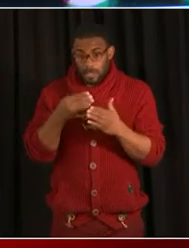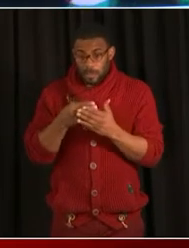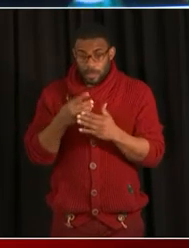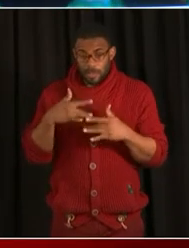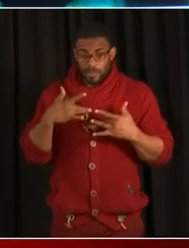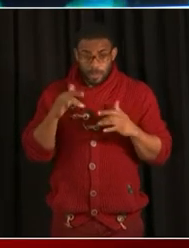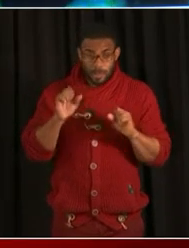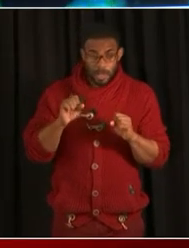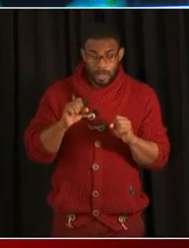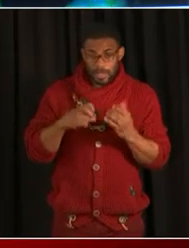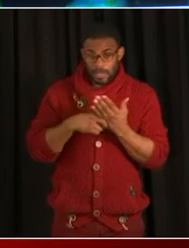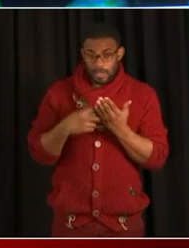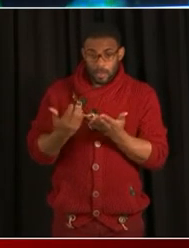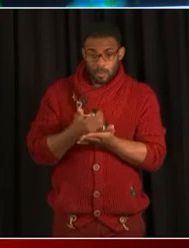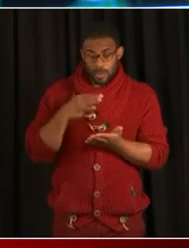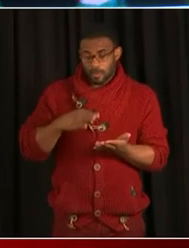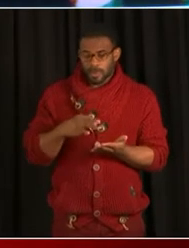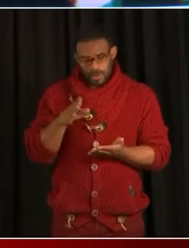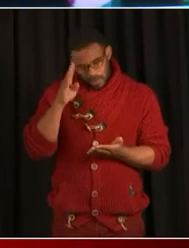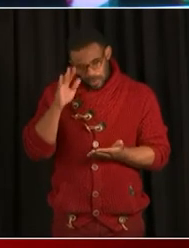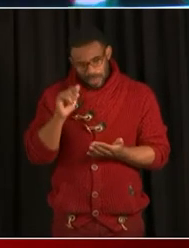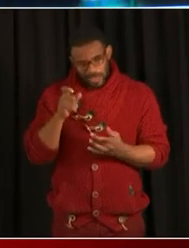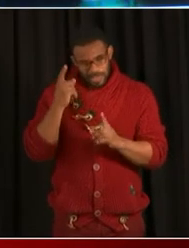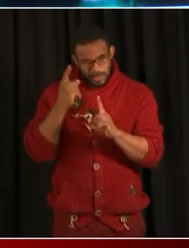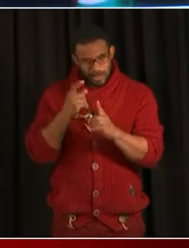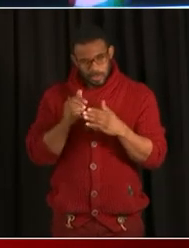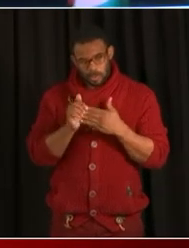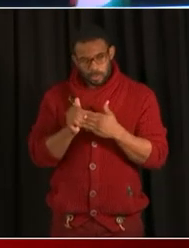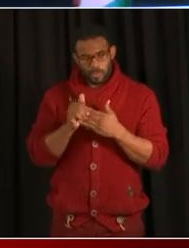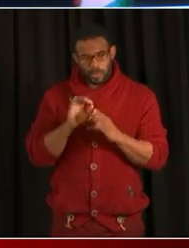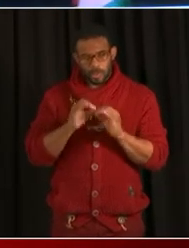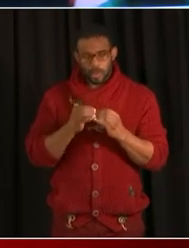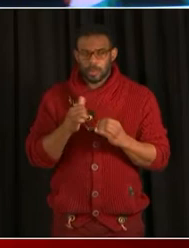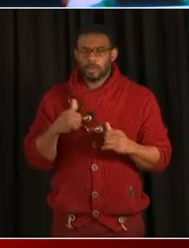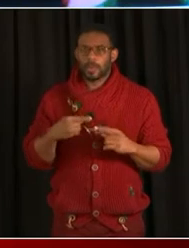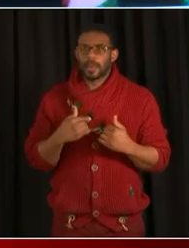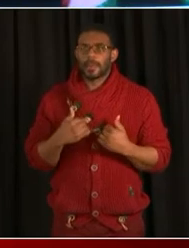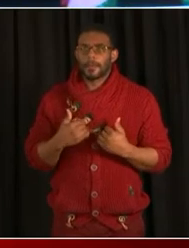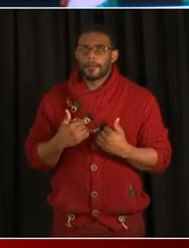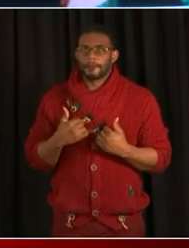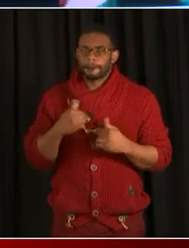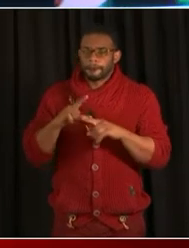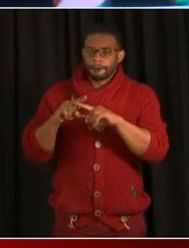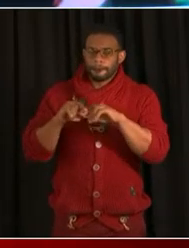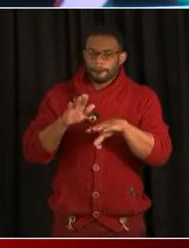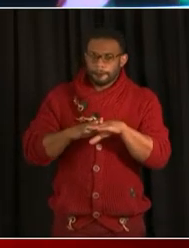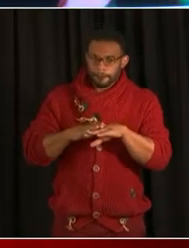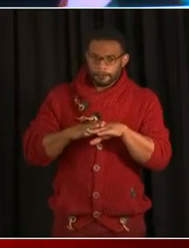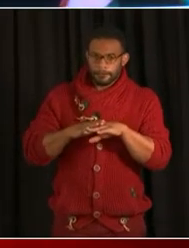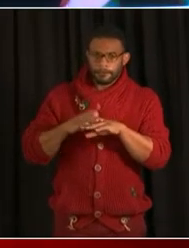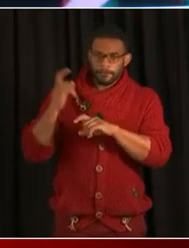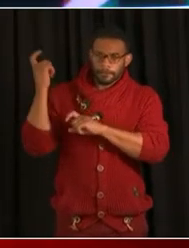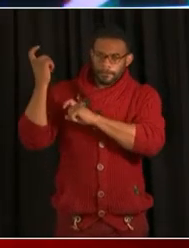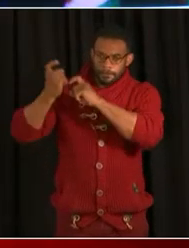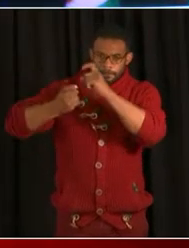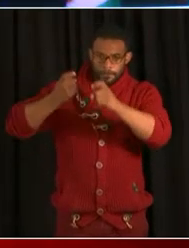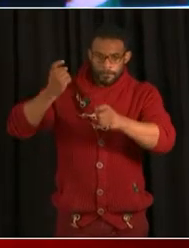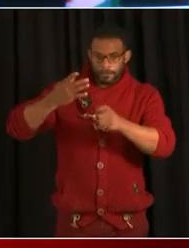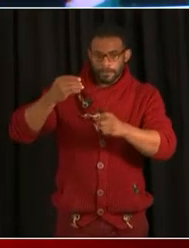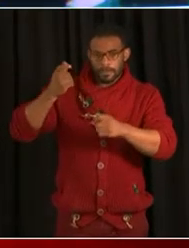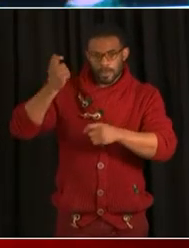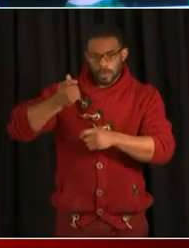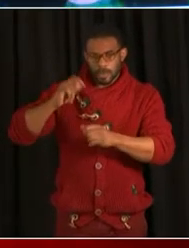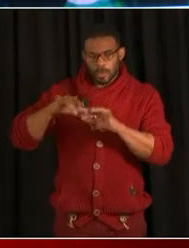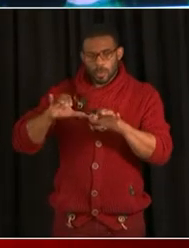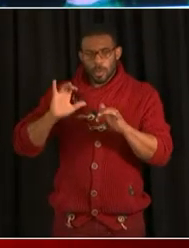against possible ticket revenue. As a mission-driven organization, we rely upon philanthropy and grants